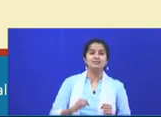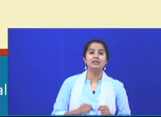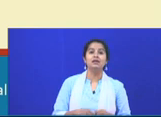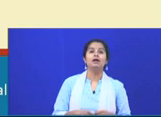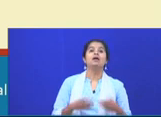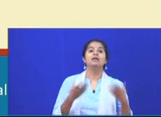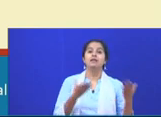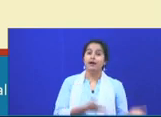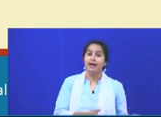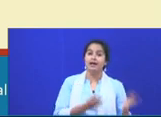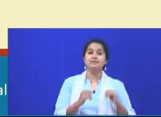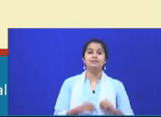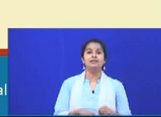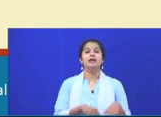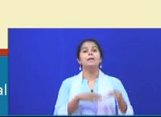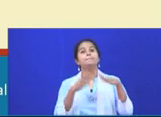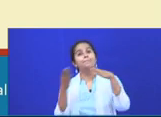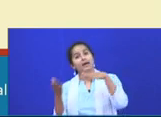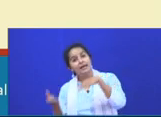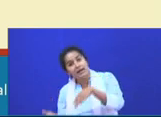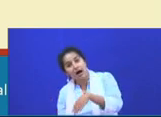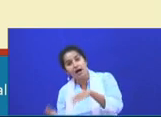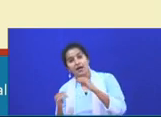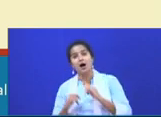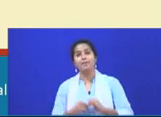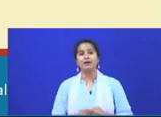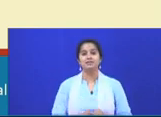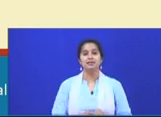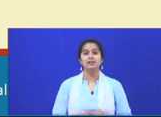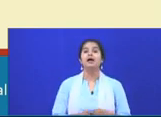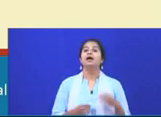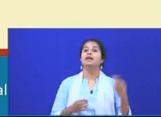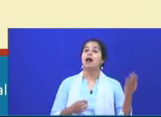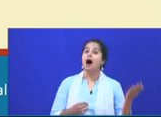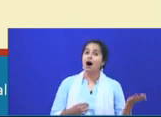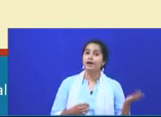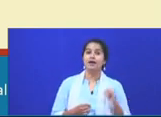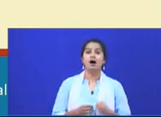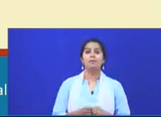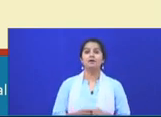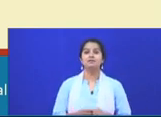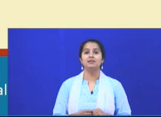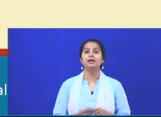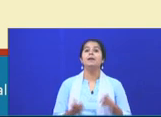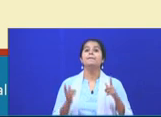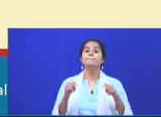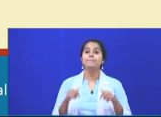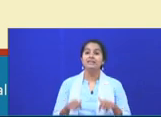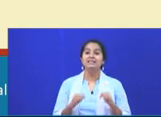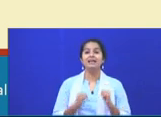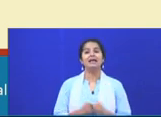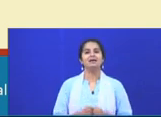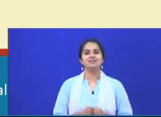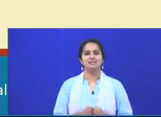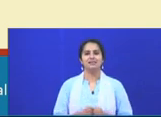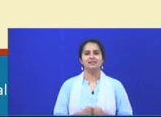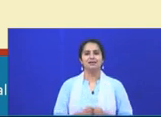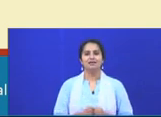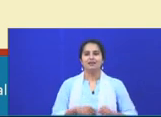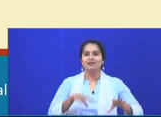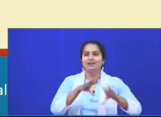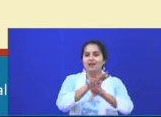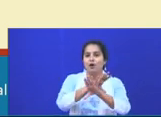bhavatyam asti, nare asti, mahilayam asti, naryam asti, mitre